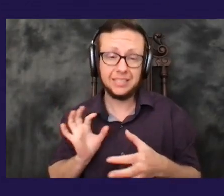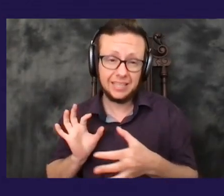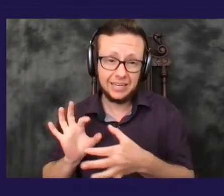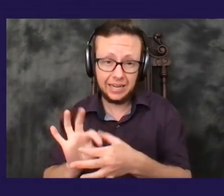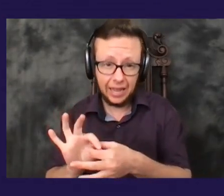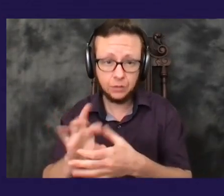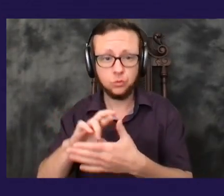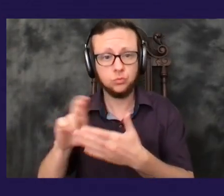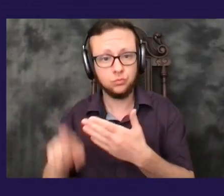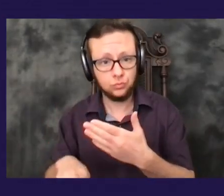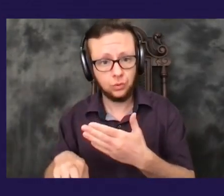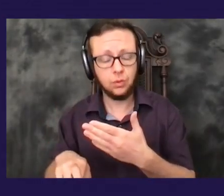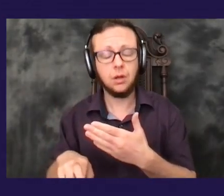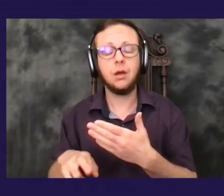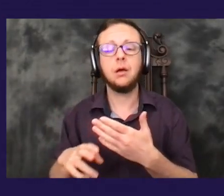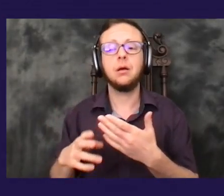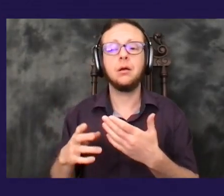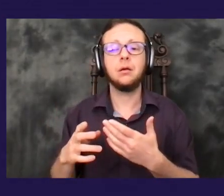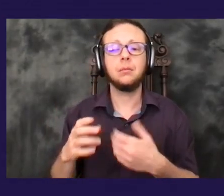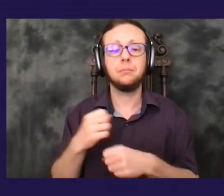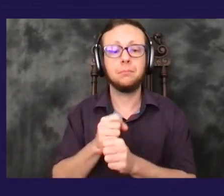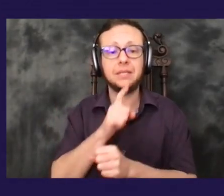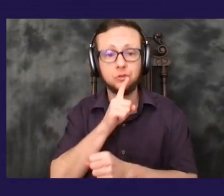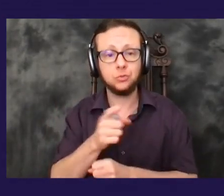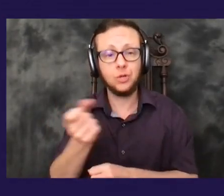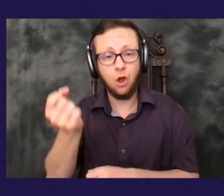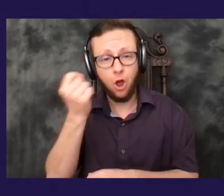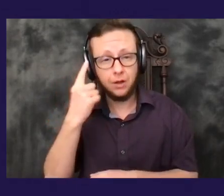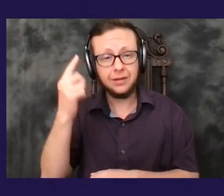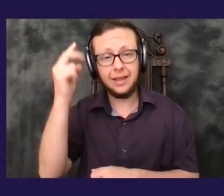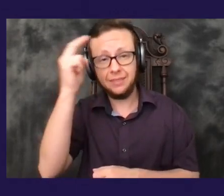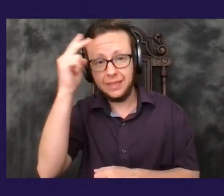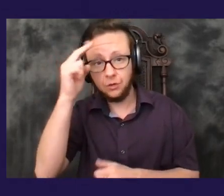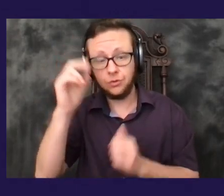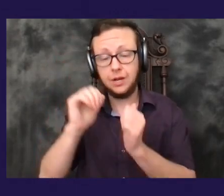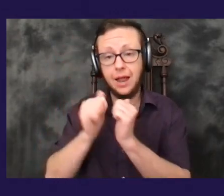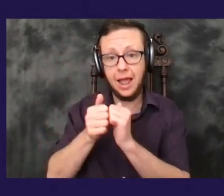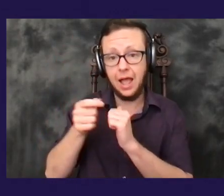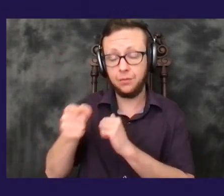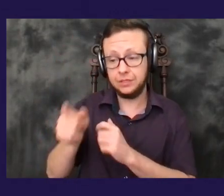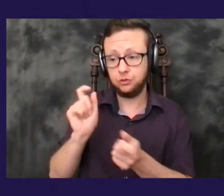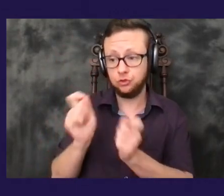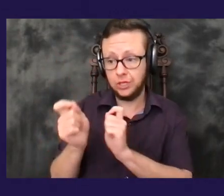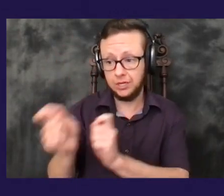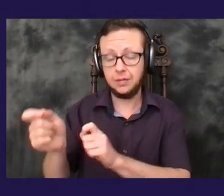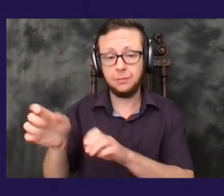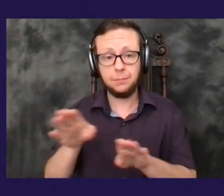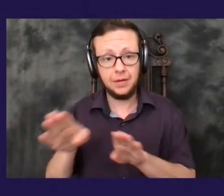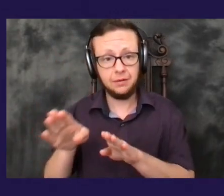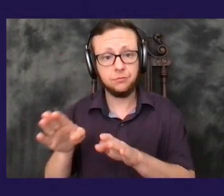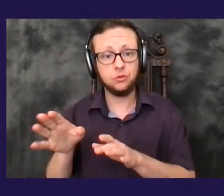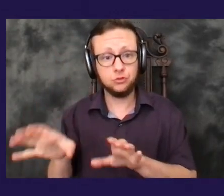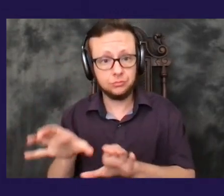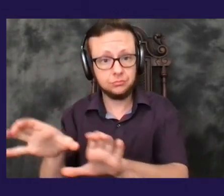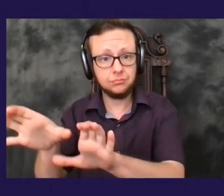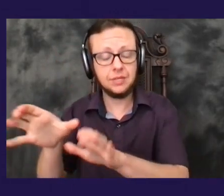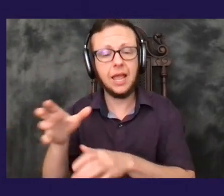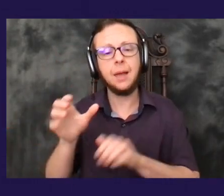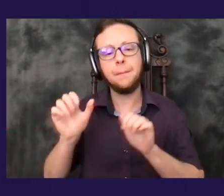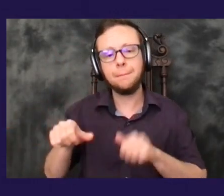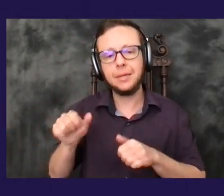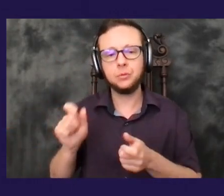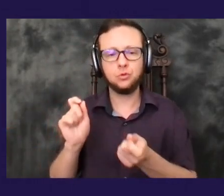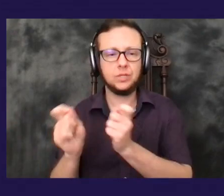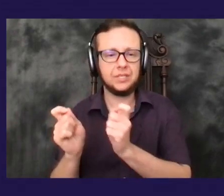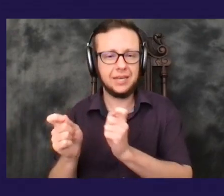ensure that we understand theoretically how these changes in behaviors are driven, and to be able to adapt quickly